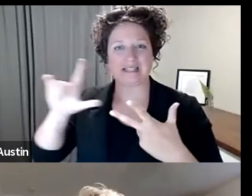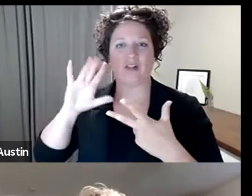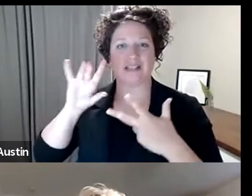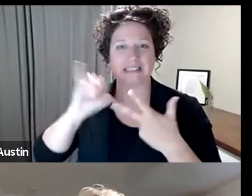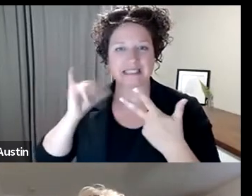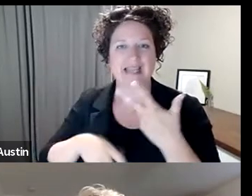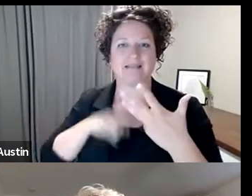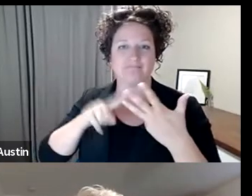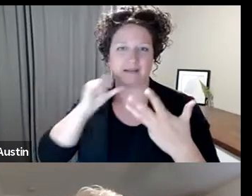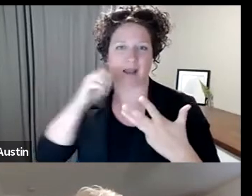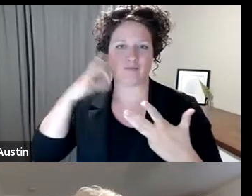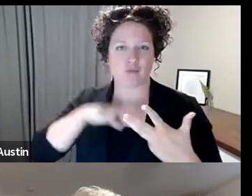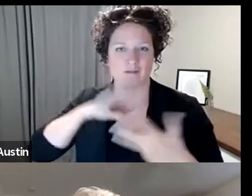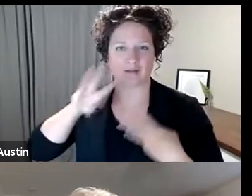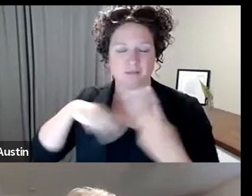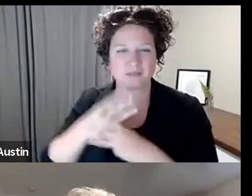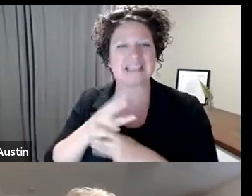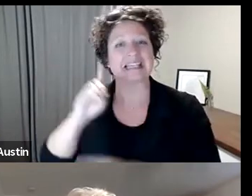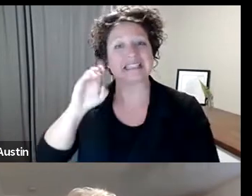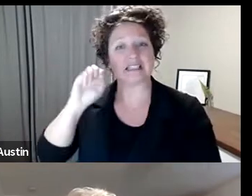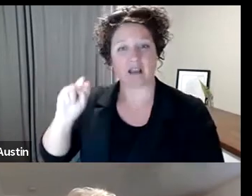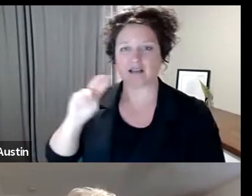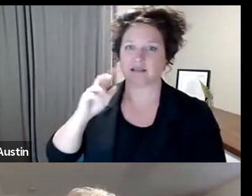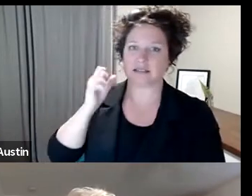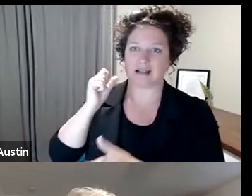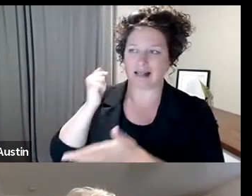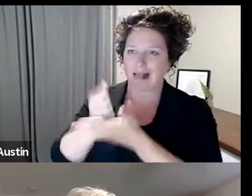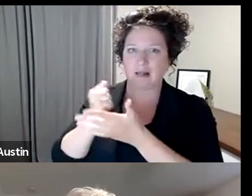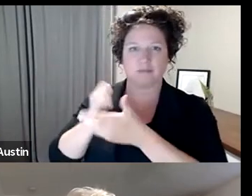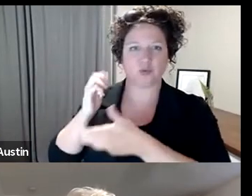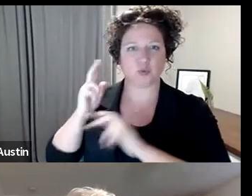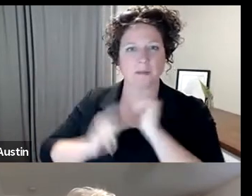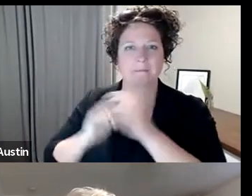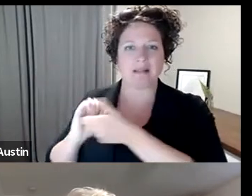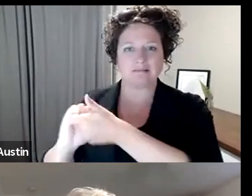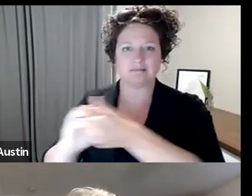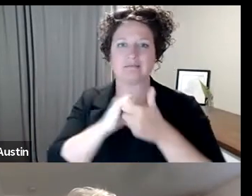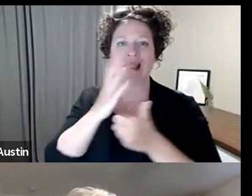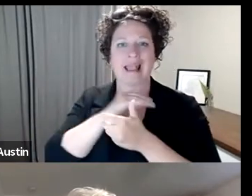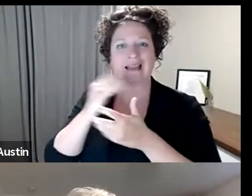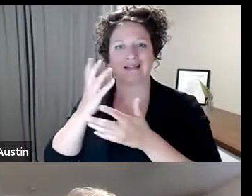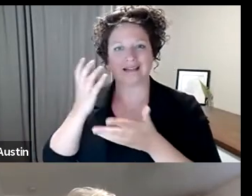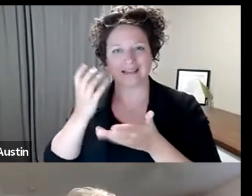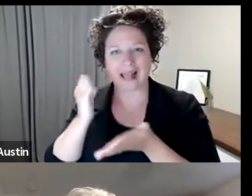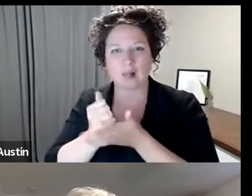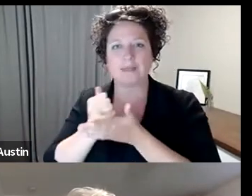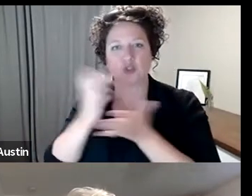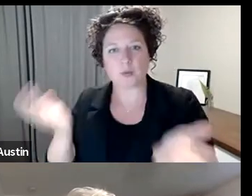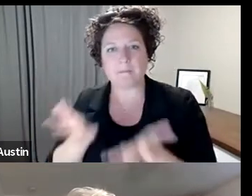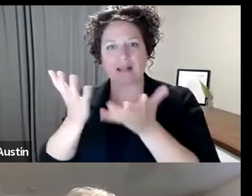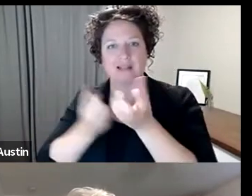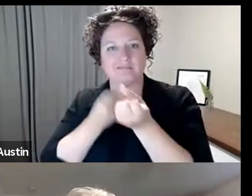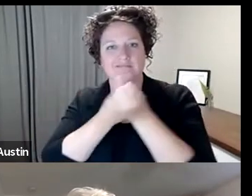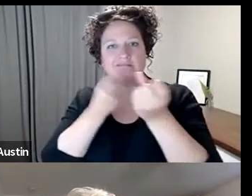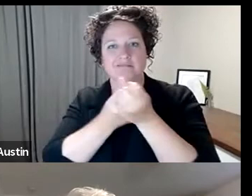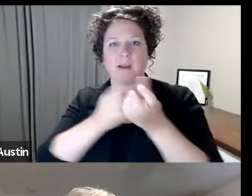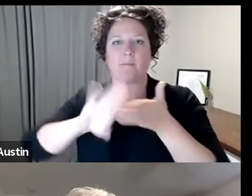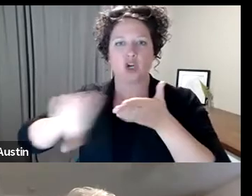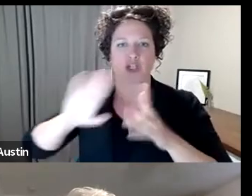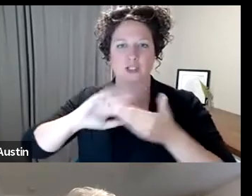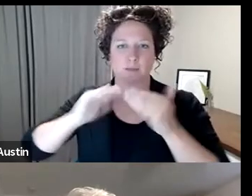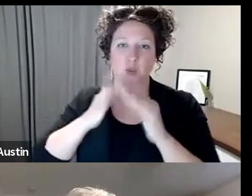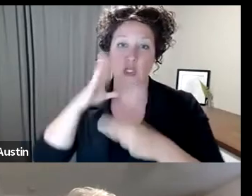space. Dion's efforts are helping to build coalitions and lift up marginalized communities, including women, work that often